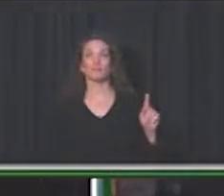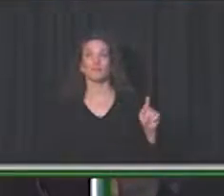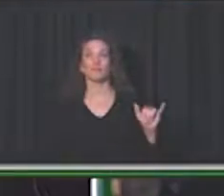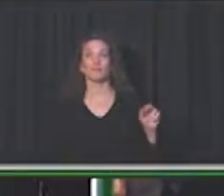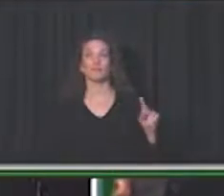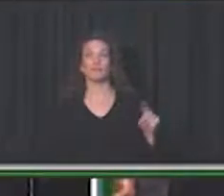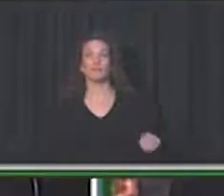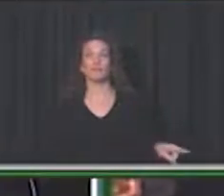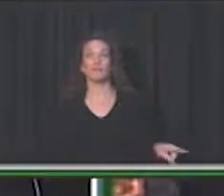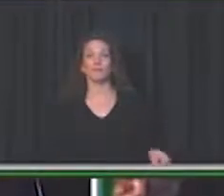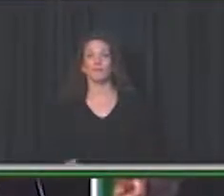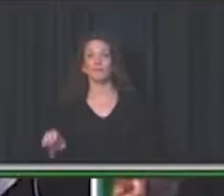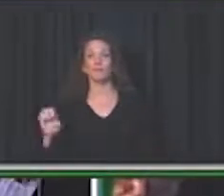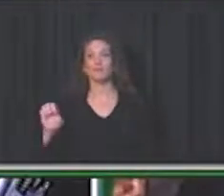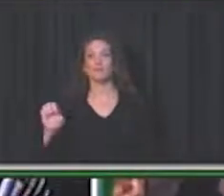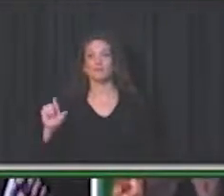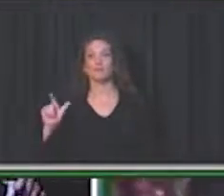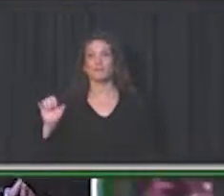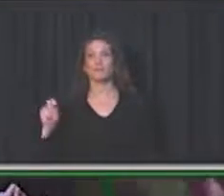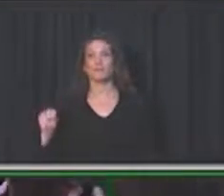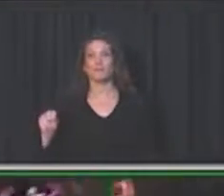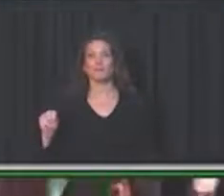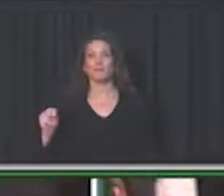Elliot Josue Mojia.